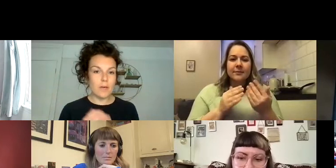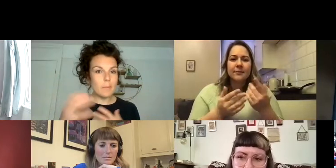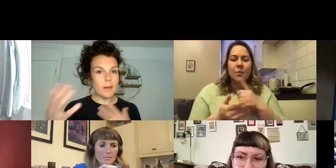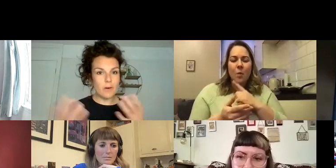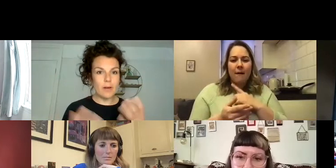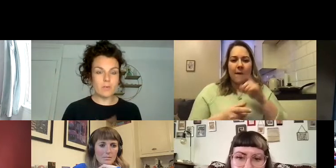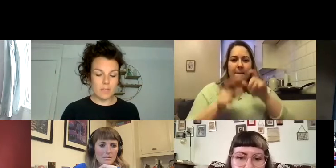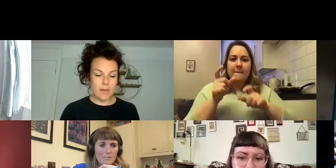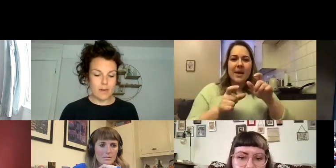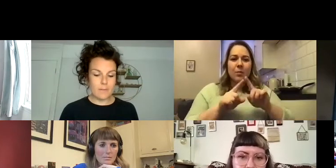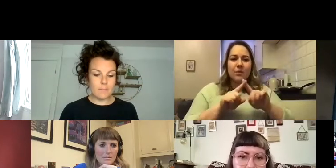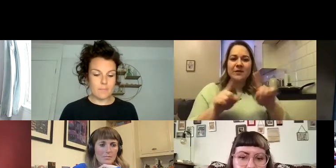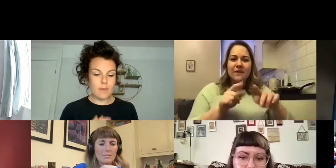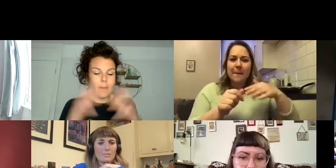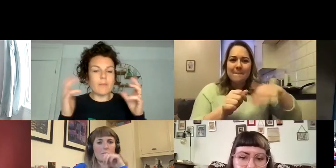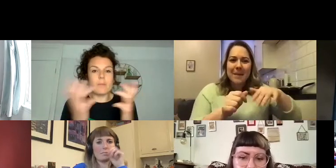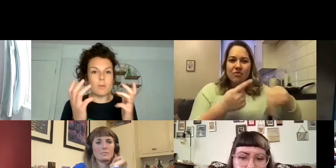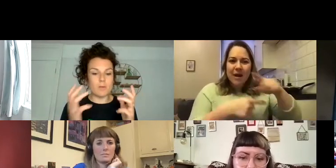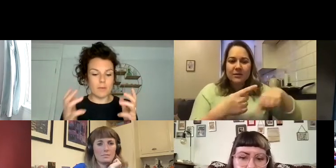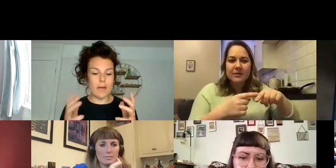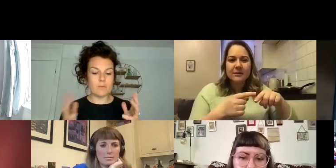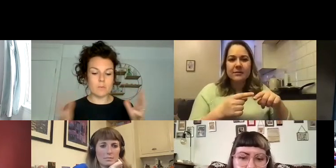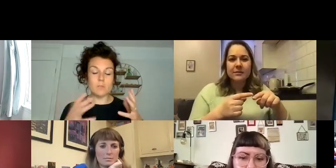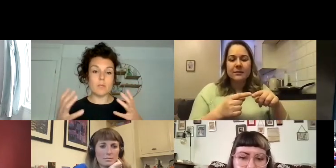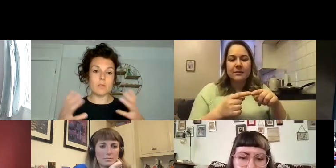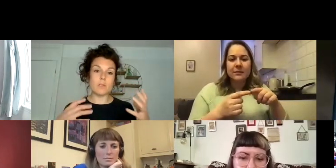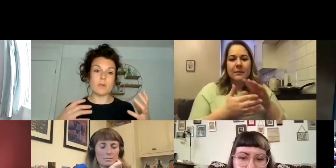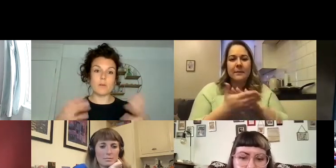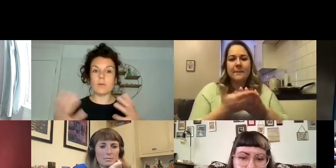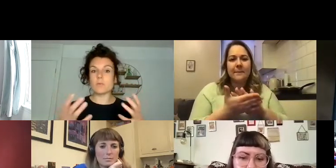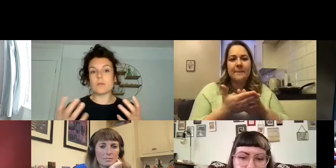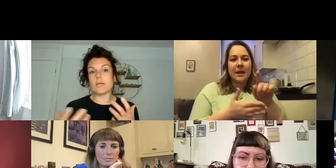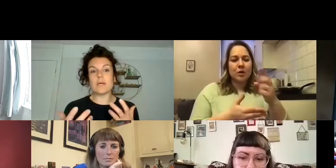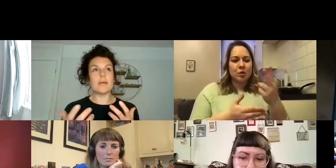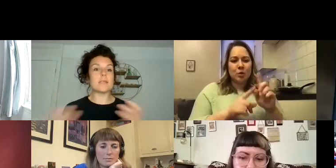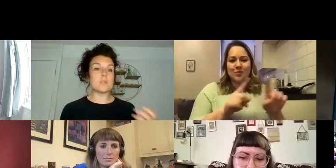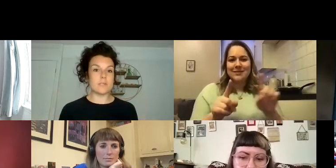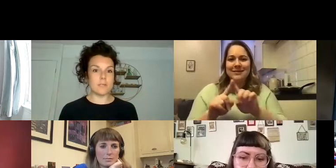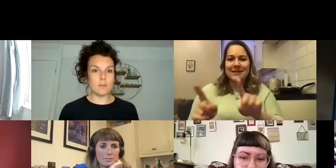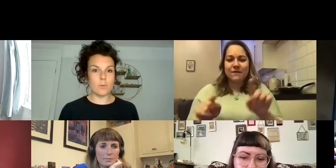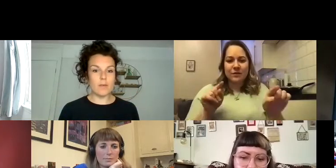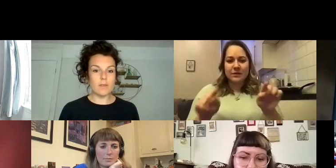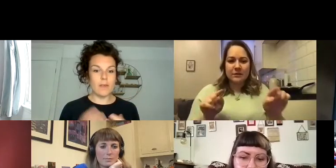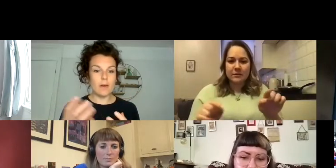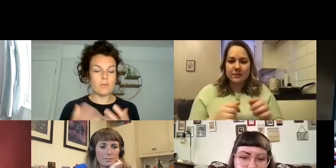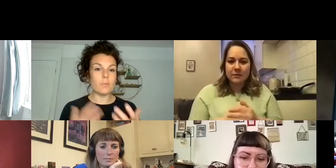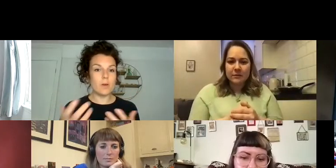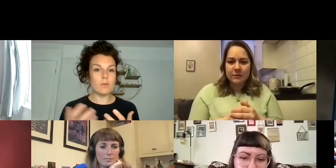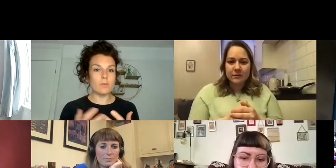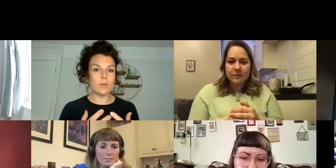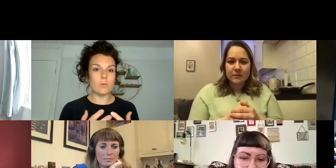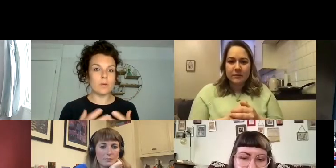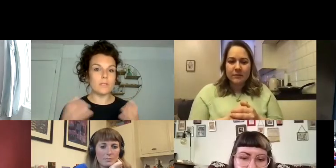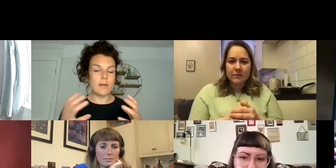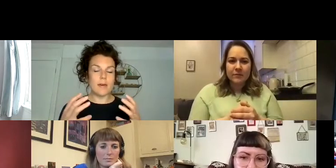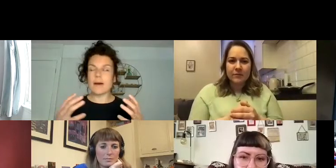different backgrounds, about that moment of encounter between the two. And I was really interested in the way that for both